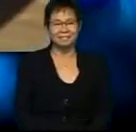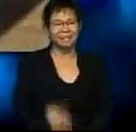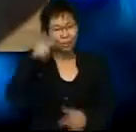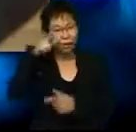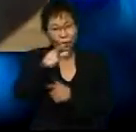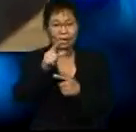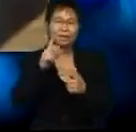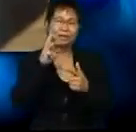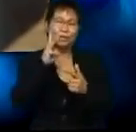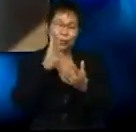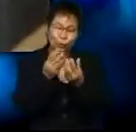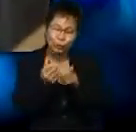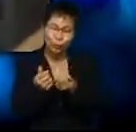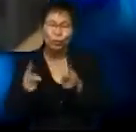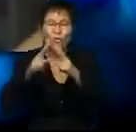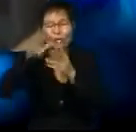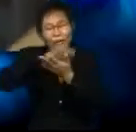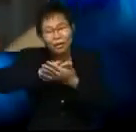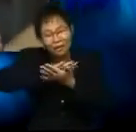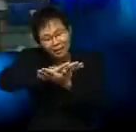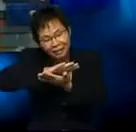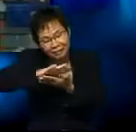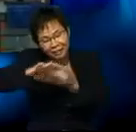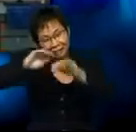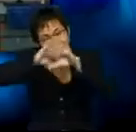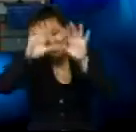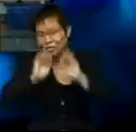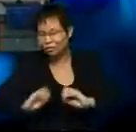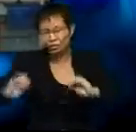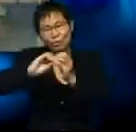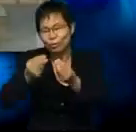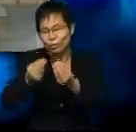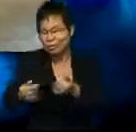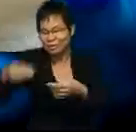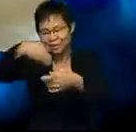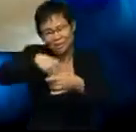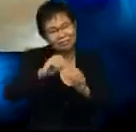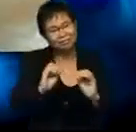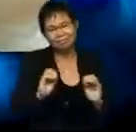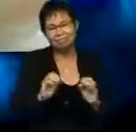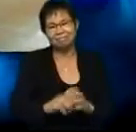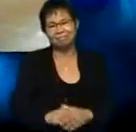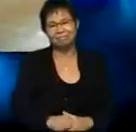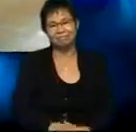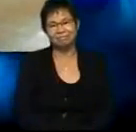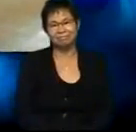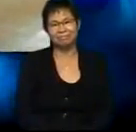Look at the solutions. It's very clear. There isn't any more sand in it.